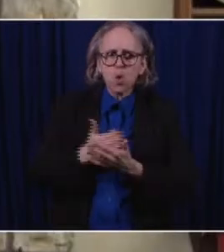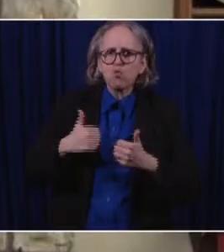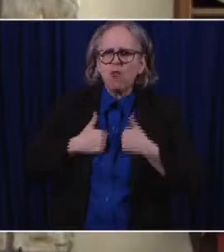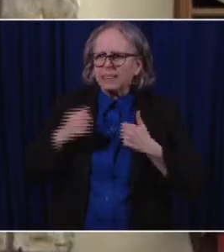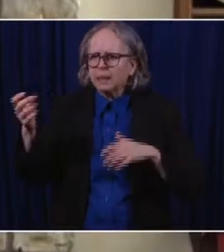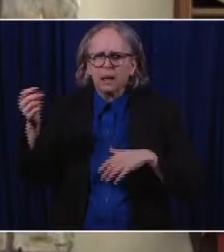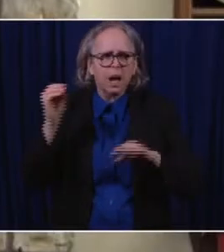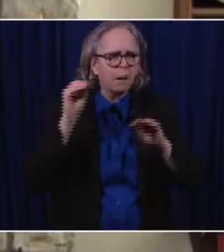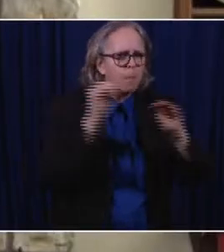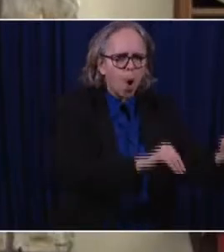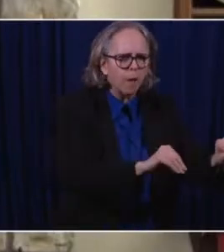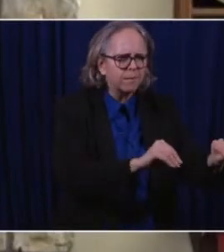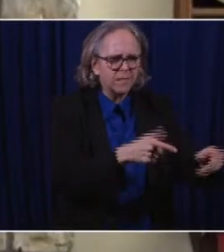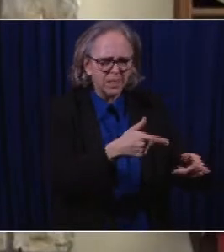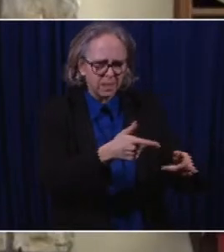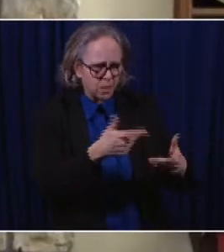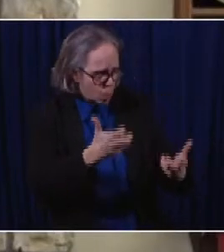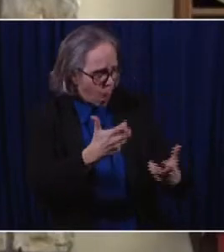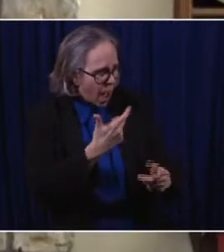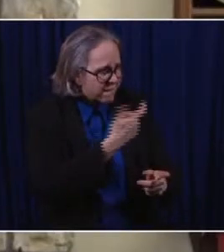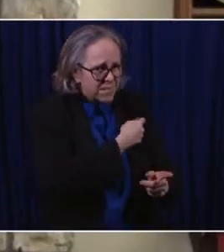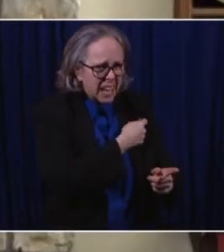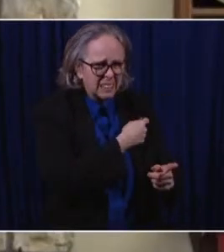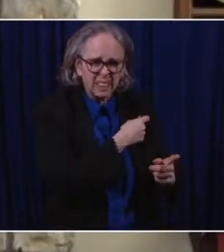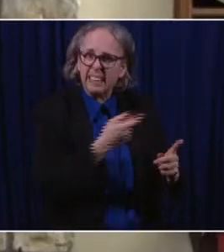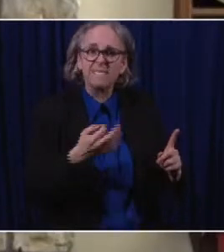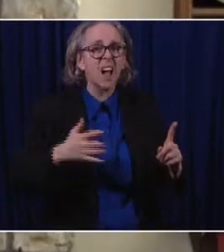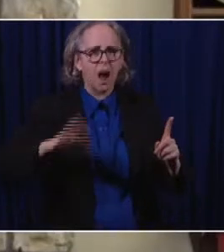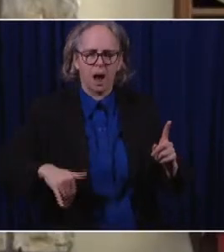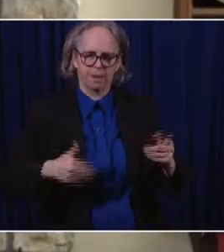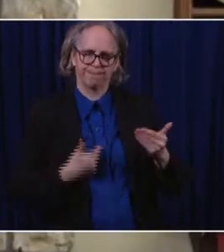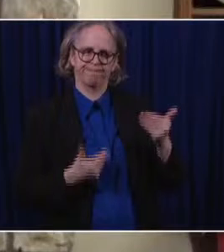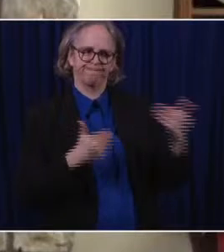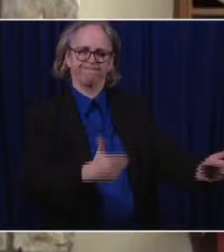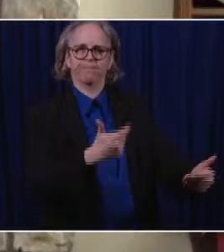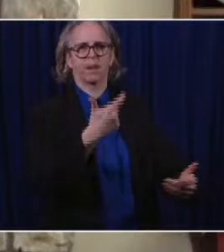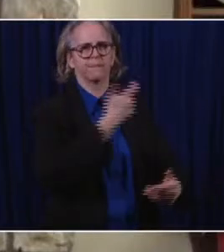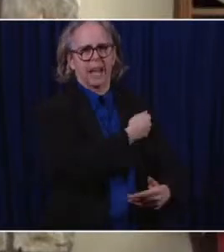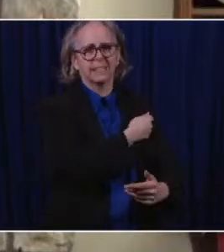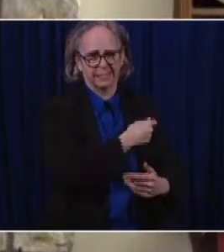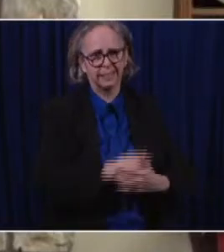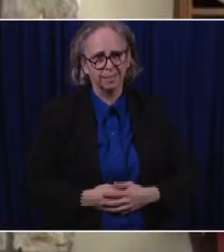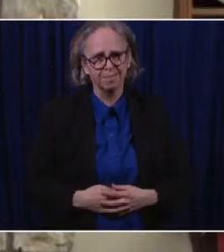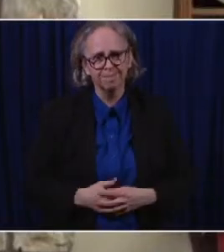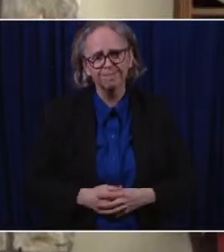opportunity to be vaccinated if they've not already been vaccinated before.